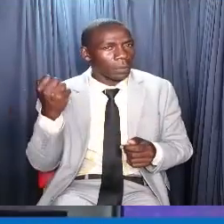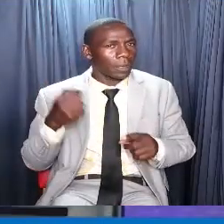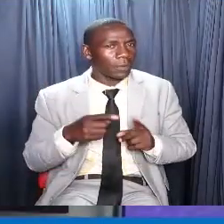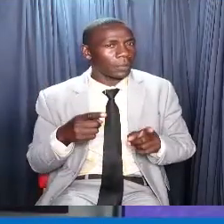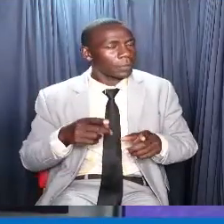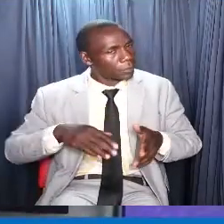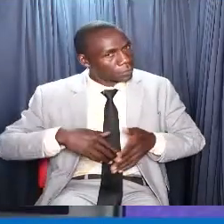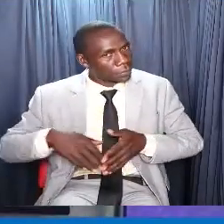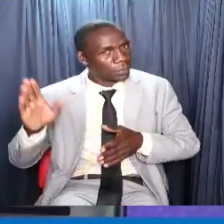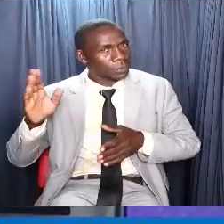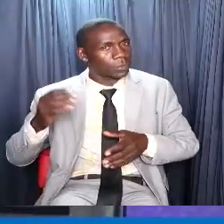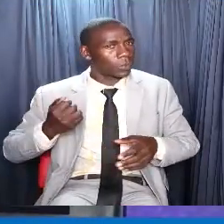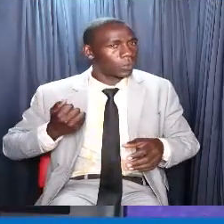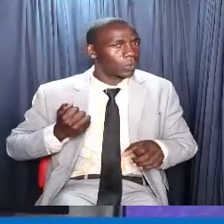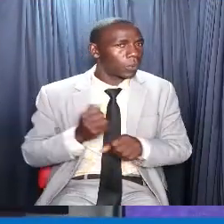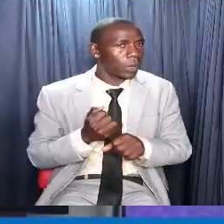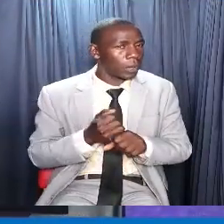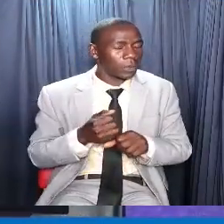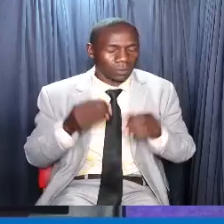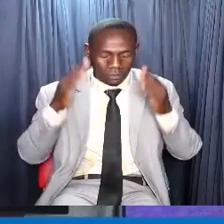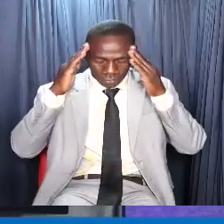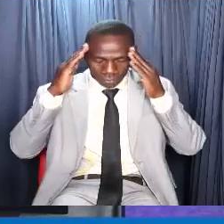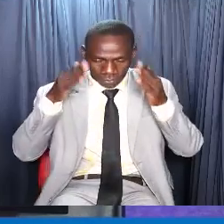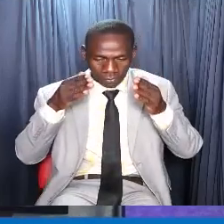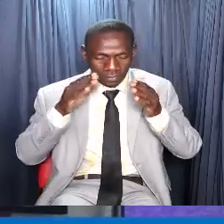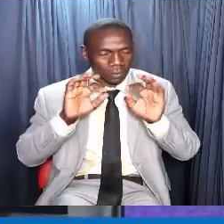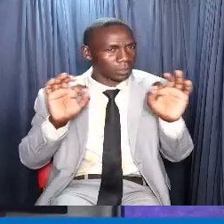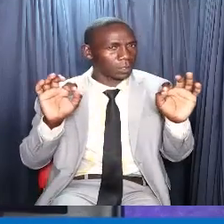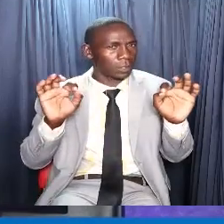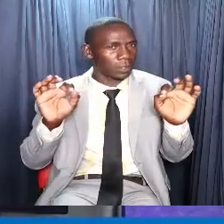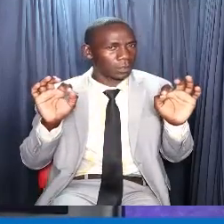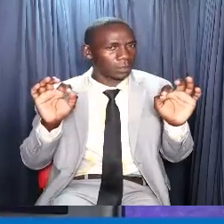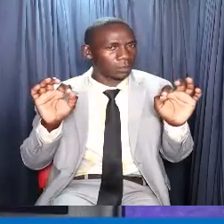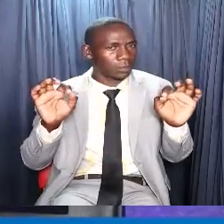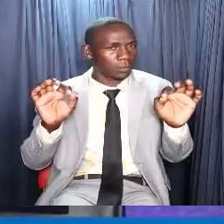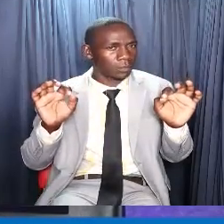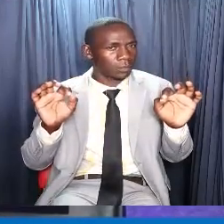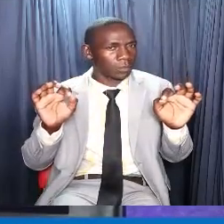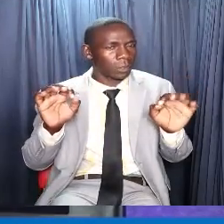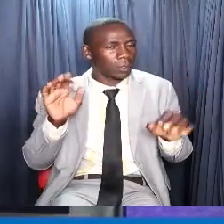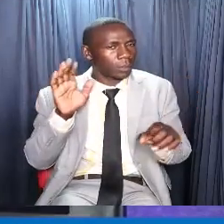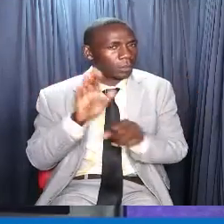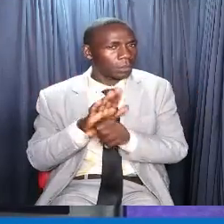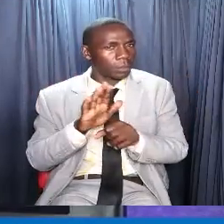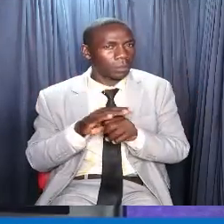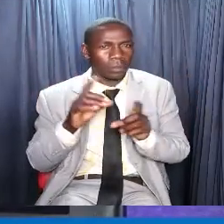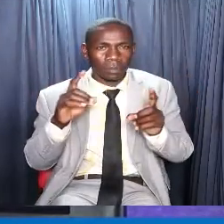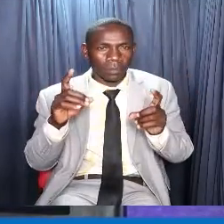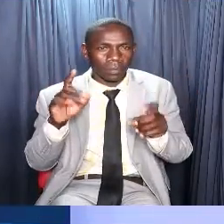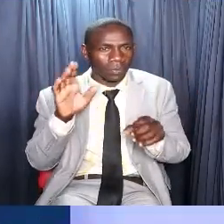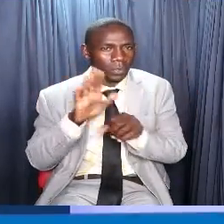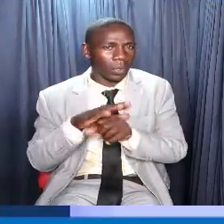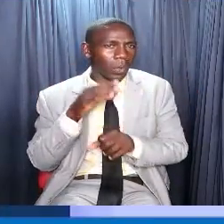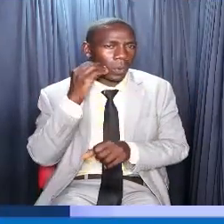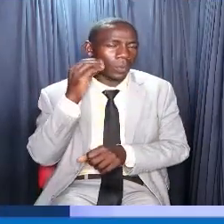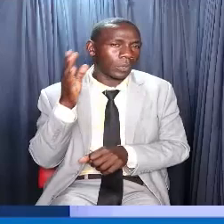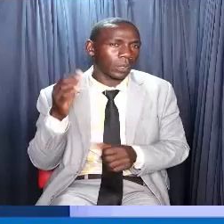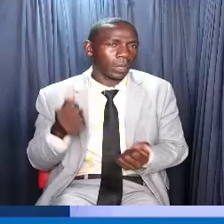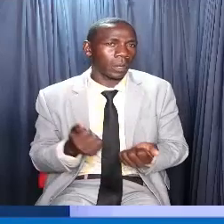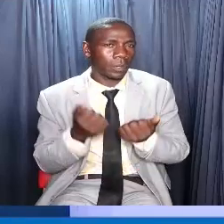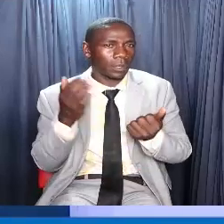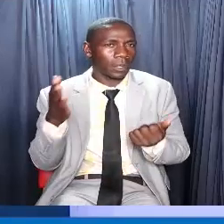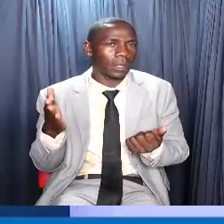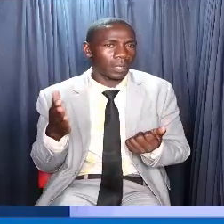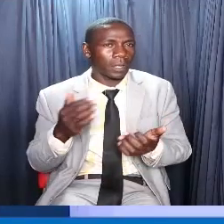everybody does his way. Hawana anga kuweka vitu pamoja. They don't at least put their heads together to think in common. Kutajaa maovu mengi mji. So many evil things will happen in this.